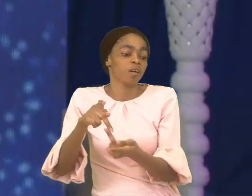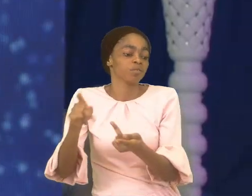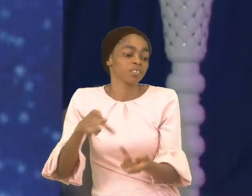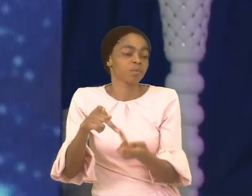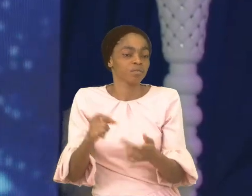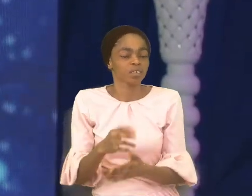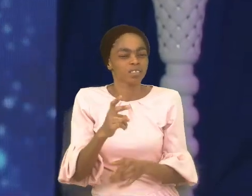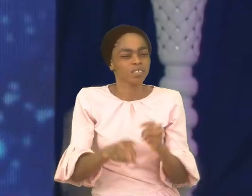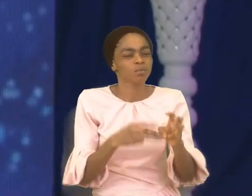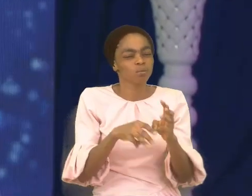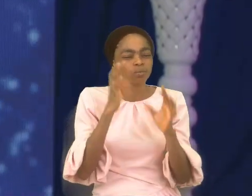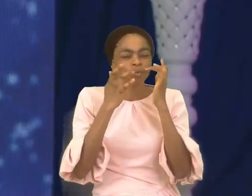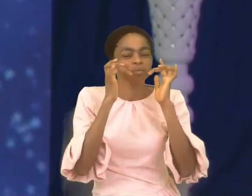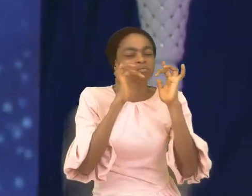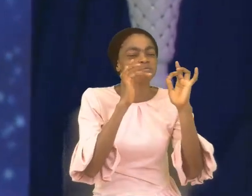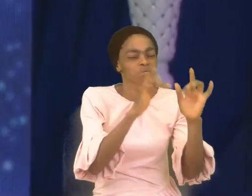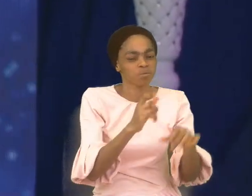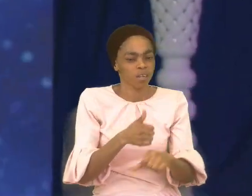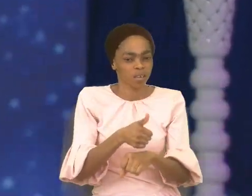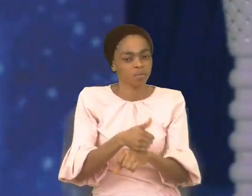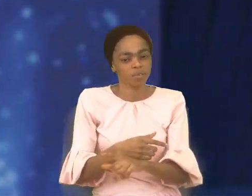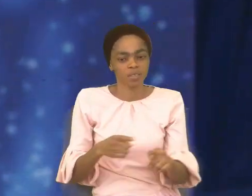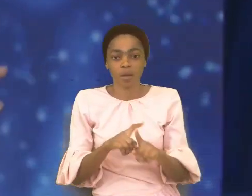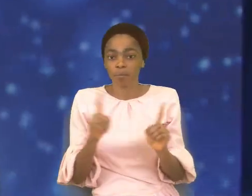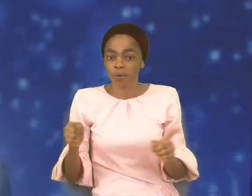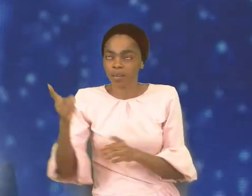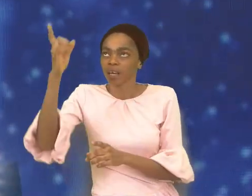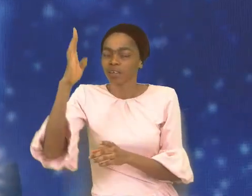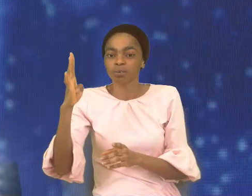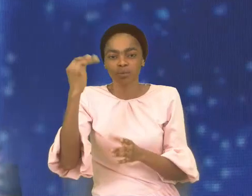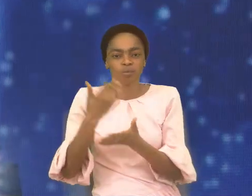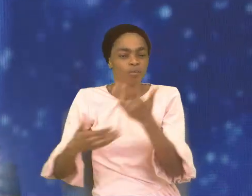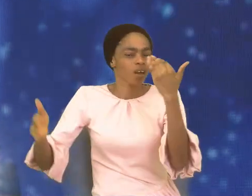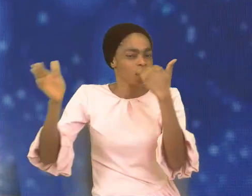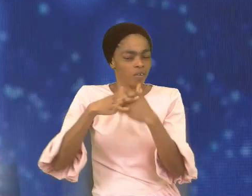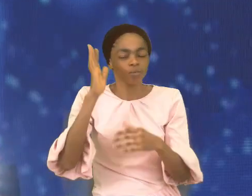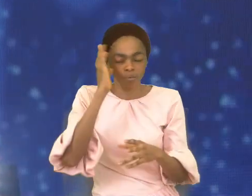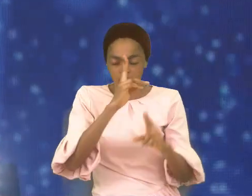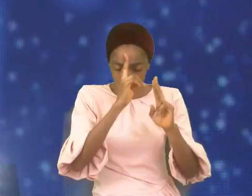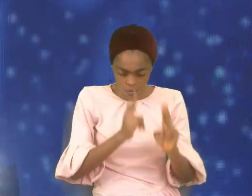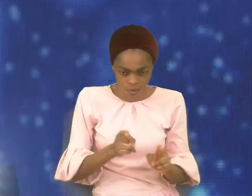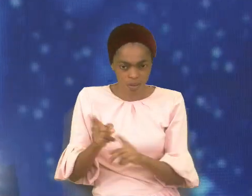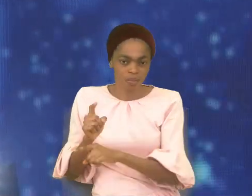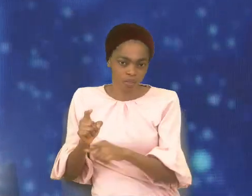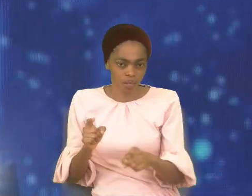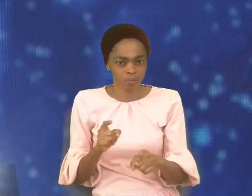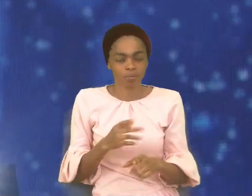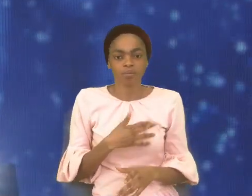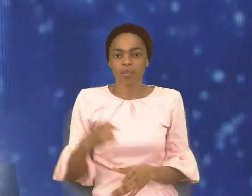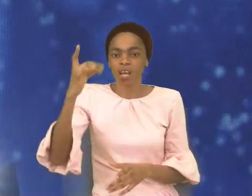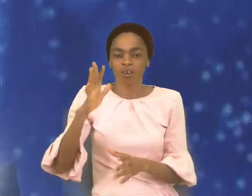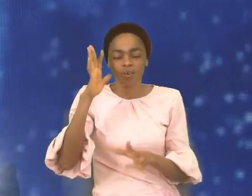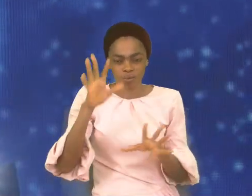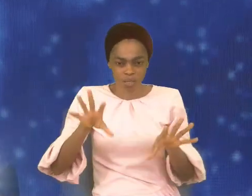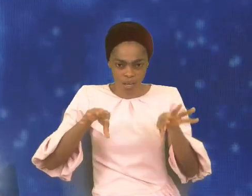heaven will honor them. He will admit them into his